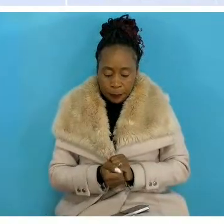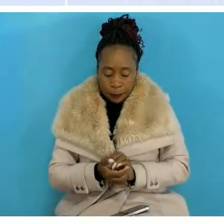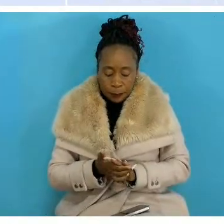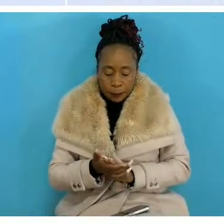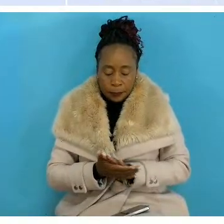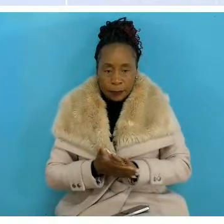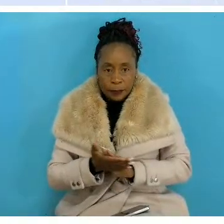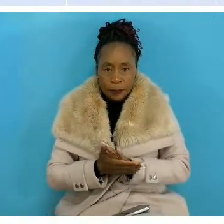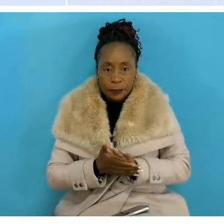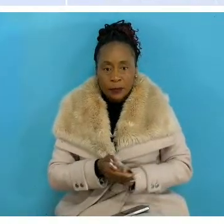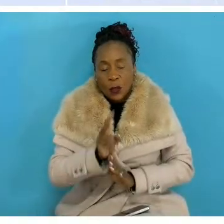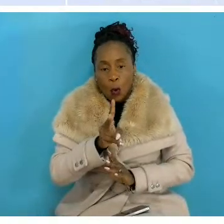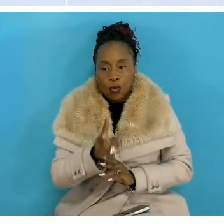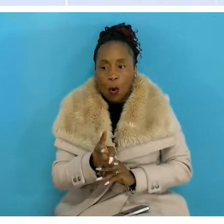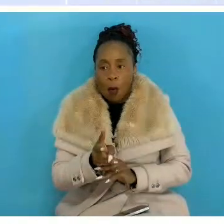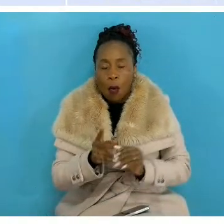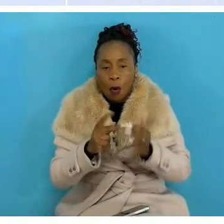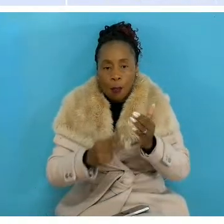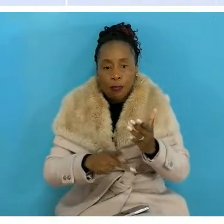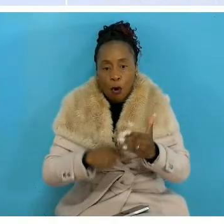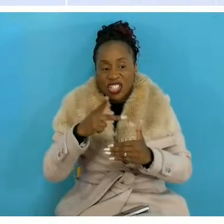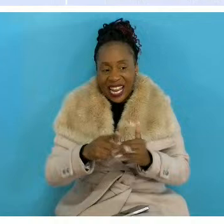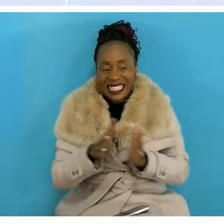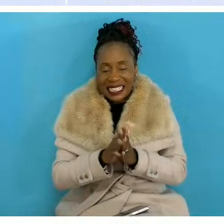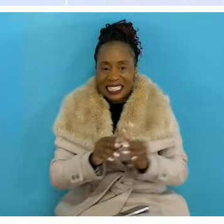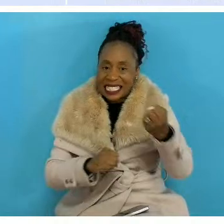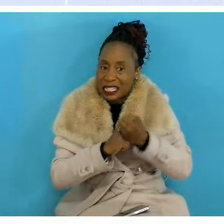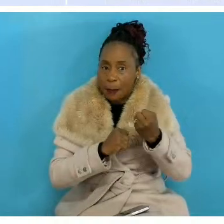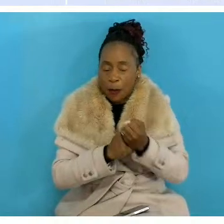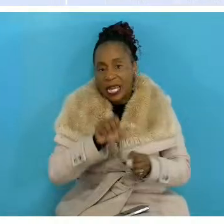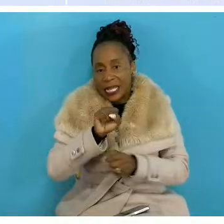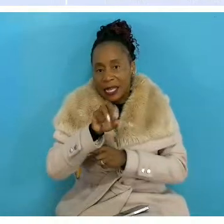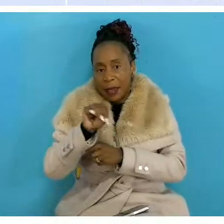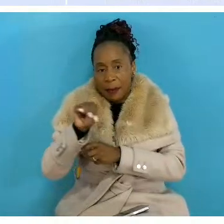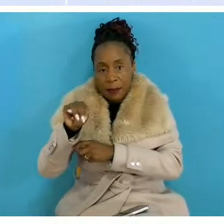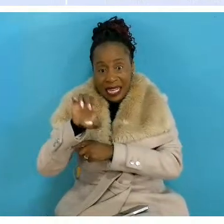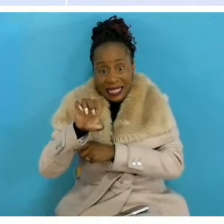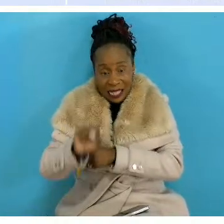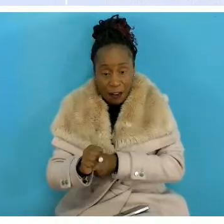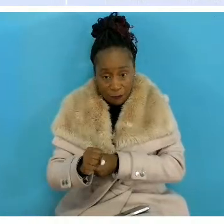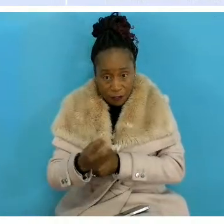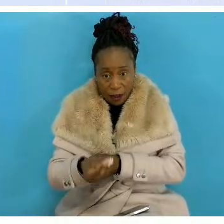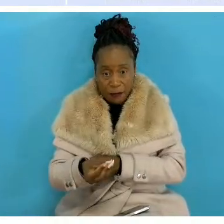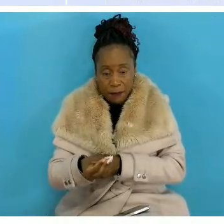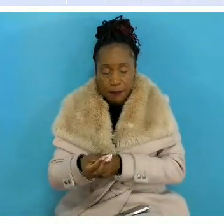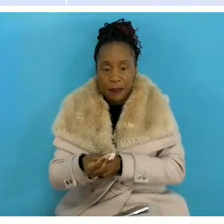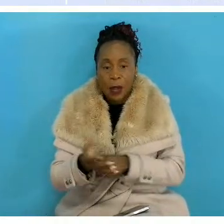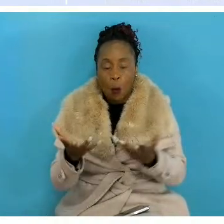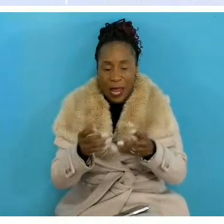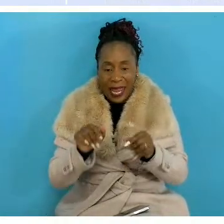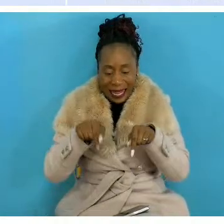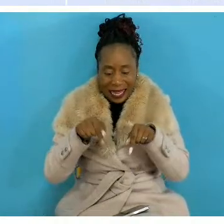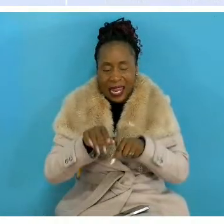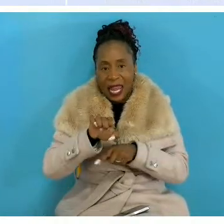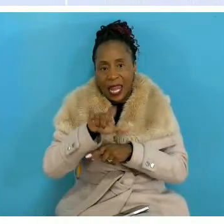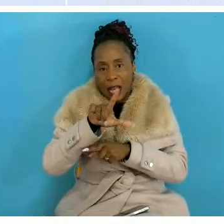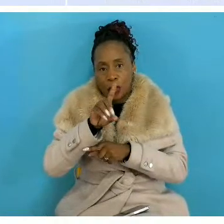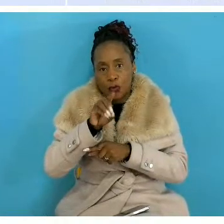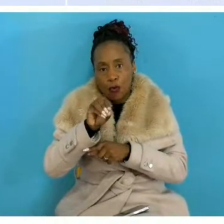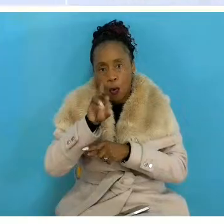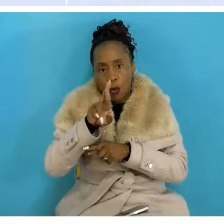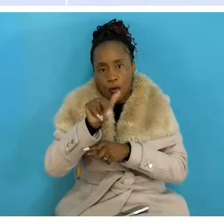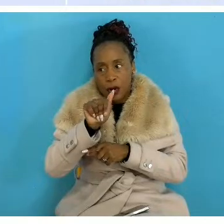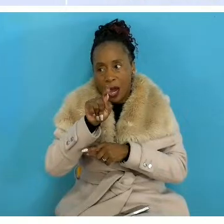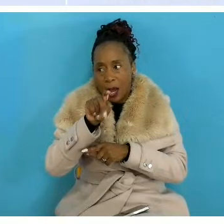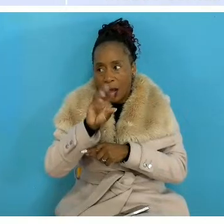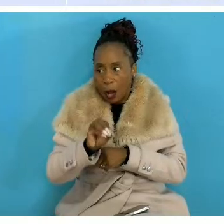We also have projects that support SMMEs. In Eldorado Park,